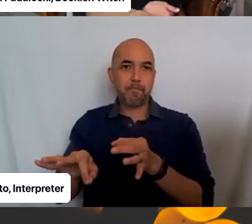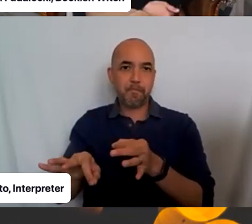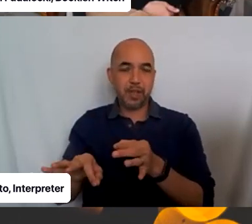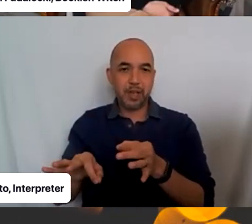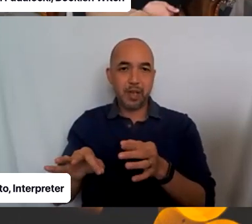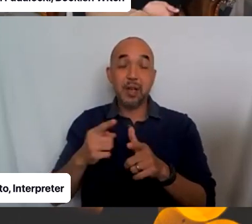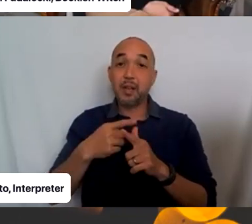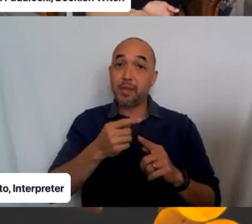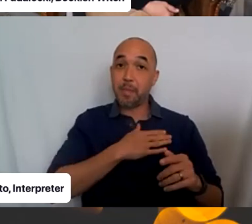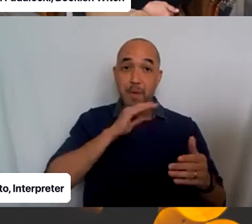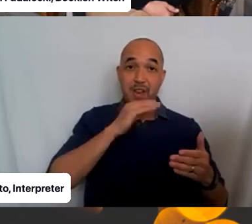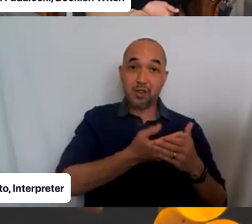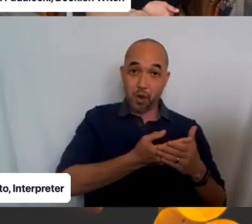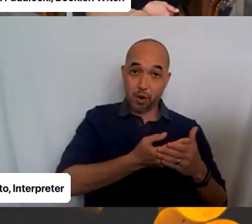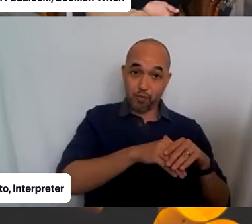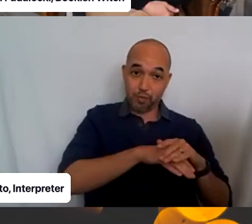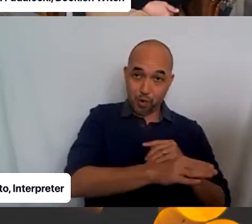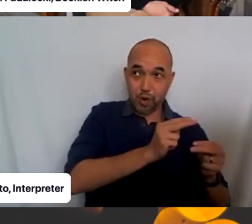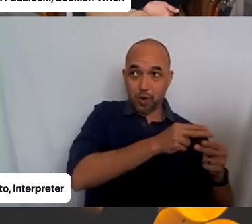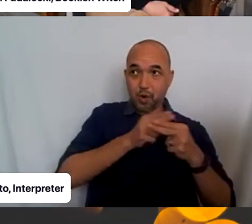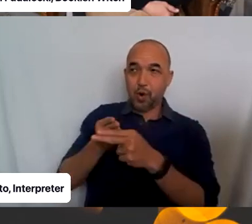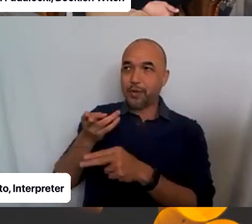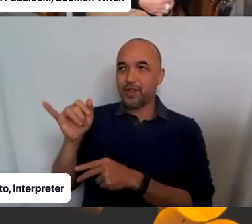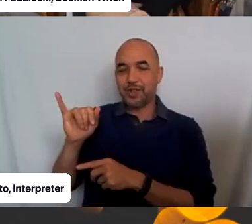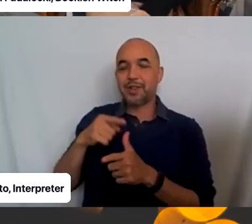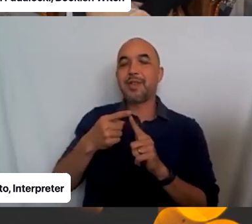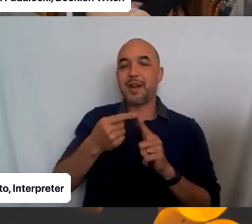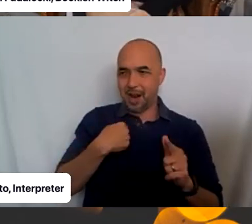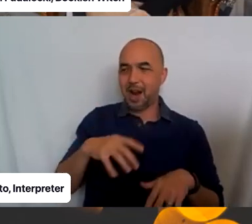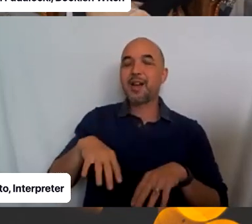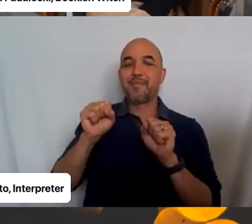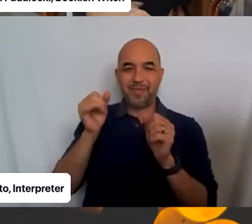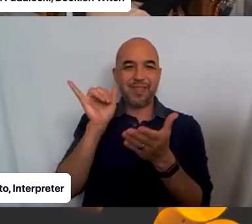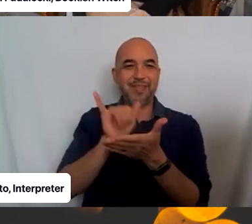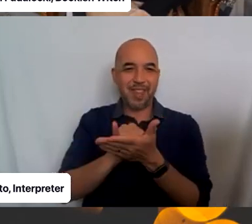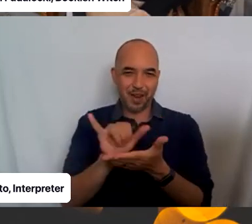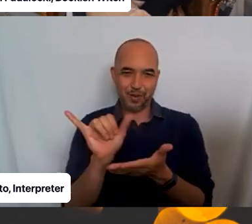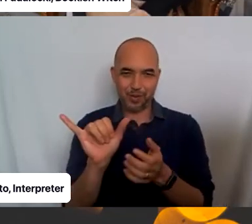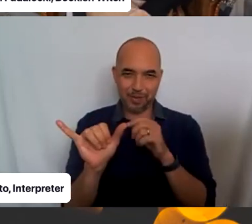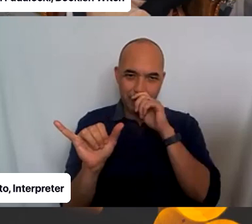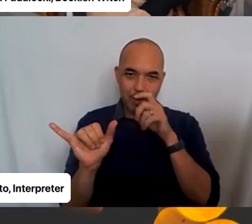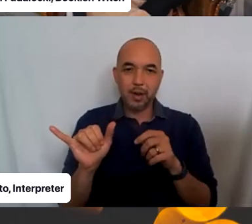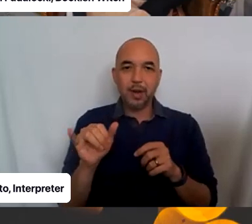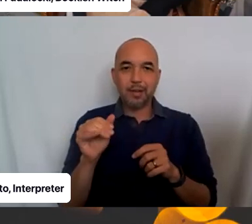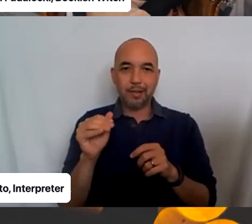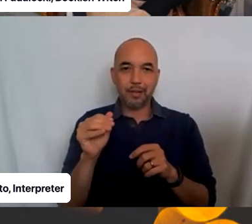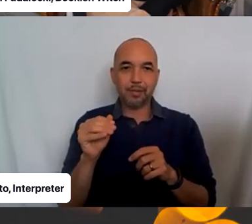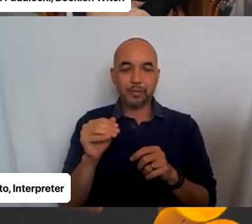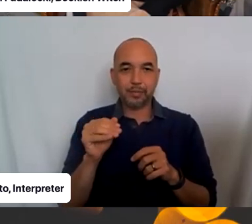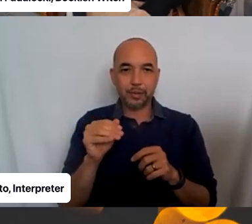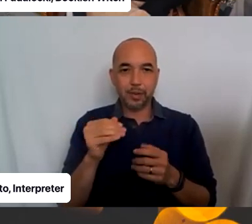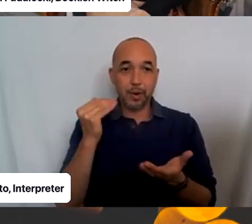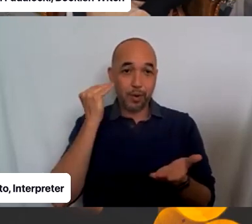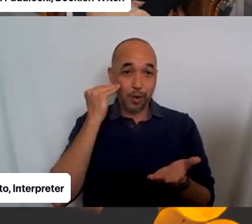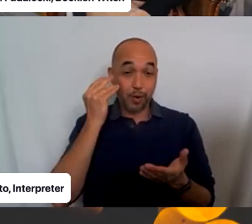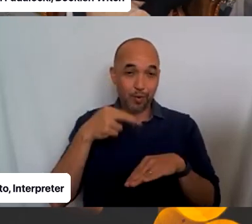had my daughter and she started calling her Gigi, that was what I started calling, it's like when you refer to your, I don't know if you ever do this, but